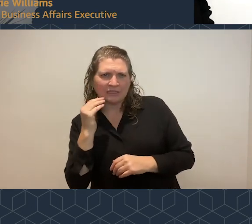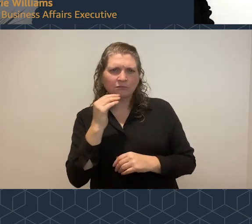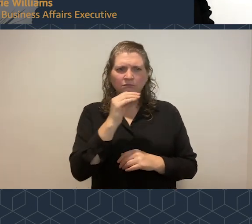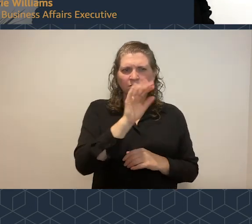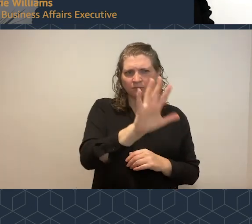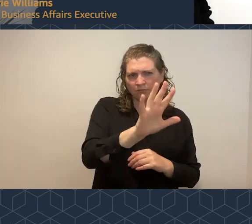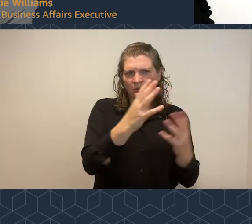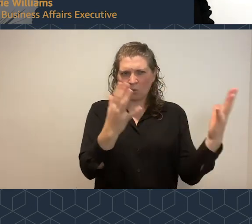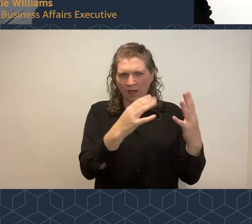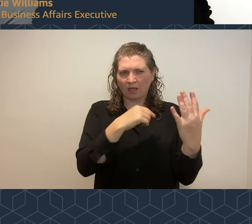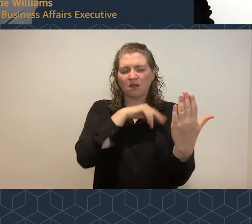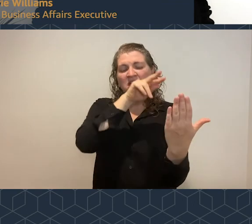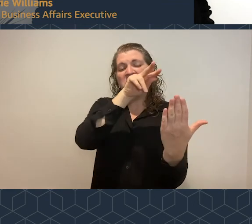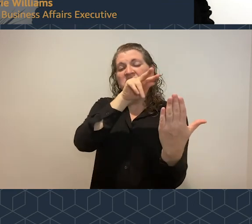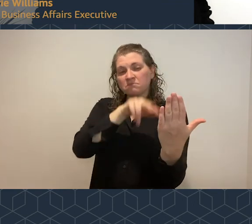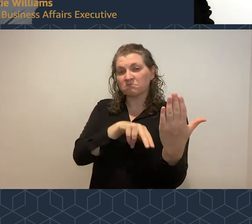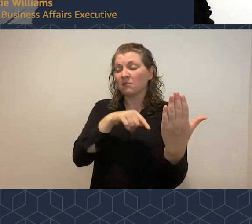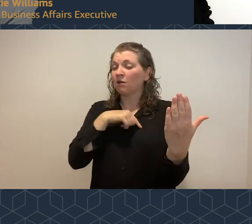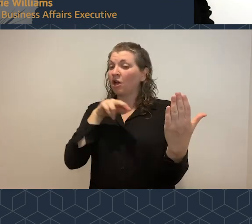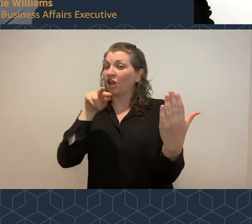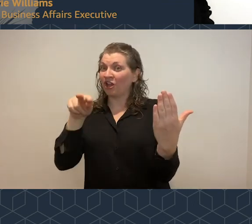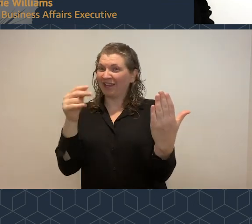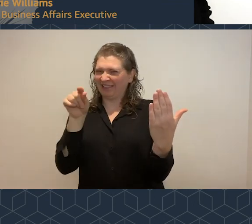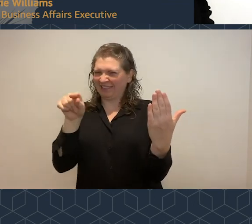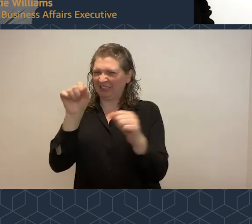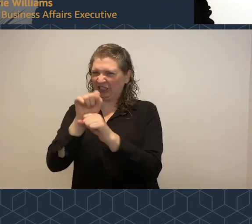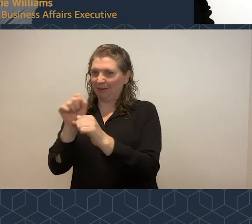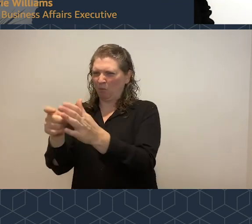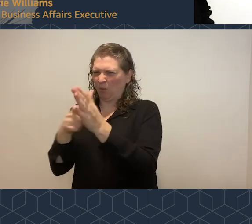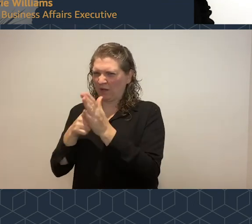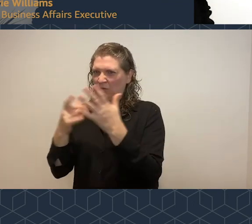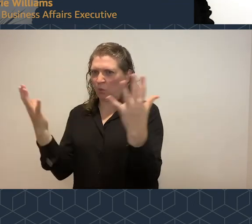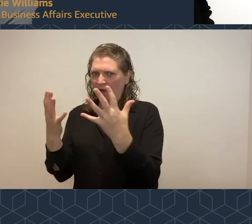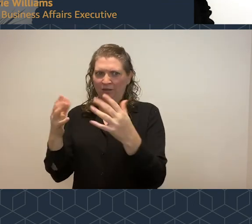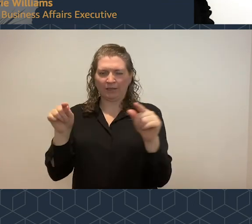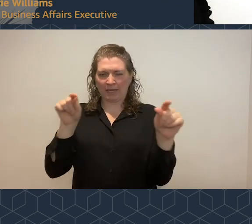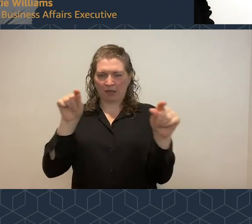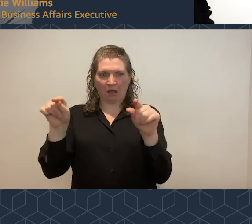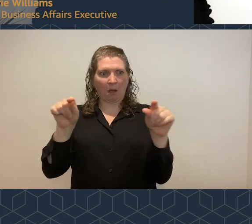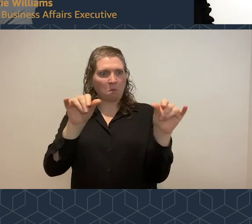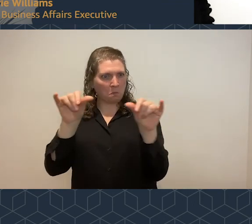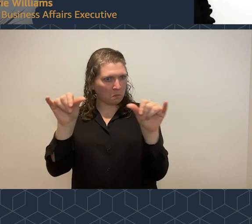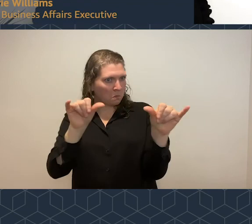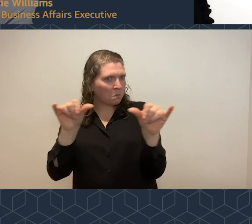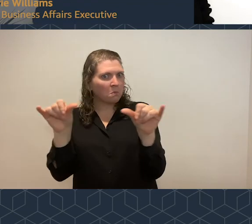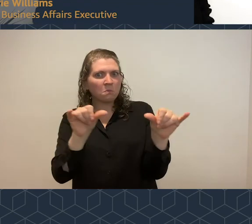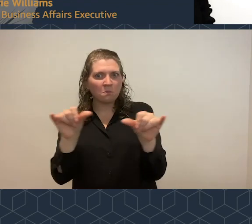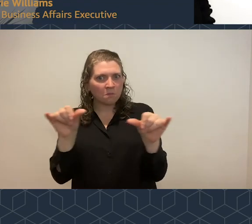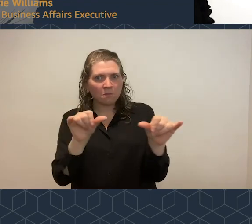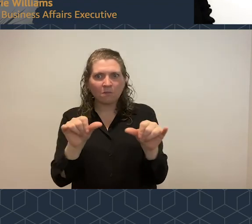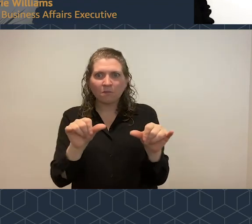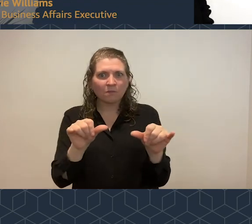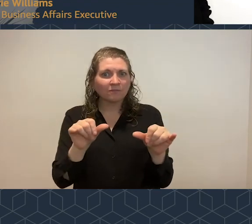I tell people when they're interviewing, is don't forget when you come to the interview that everybody there wants you to get the